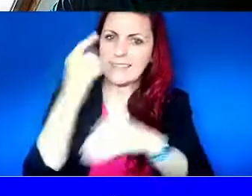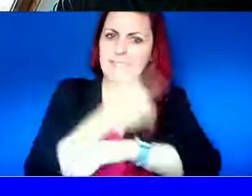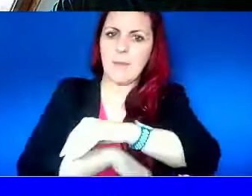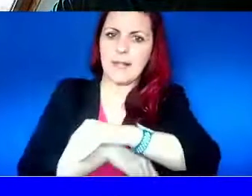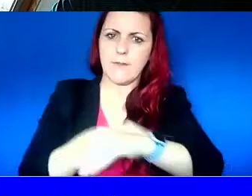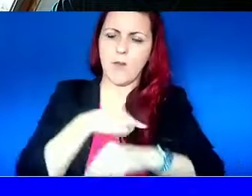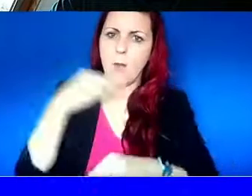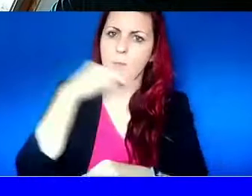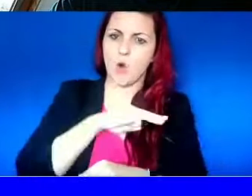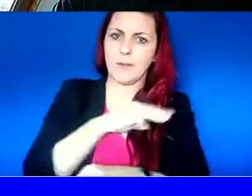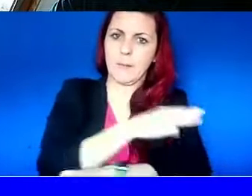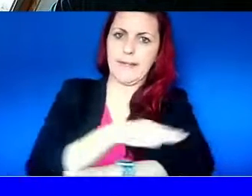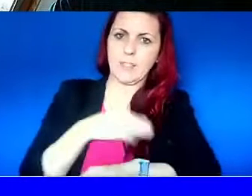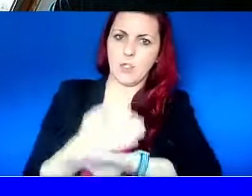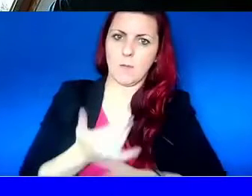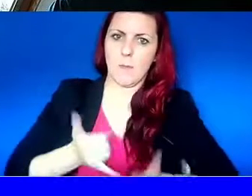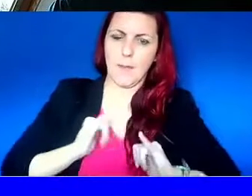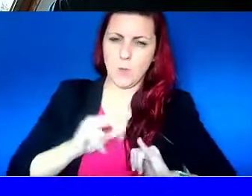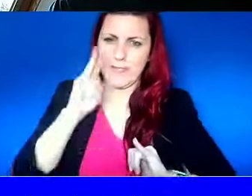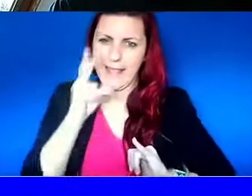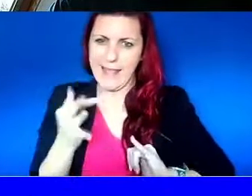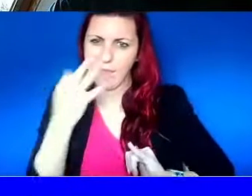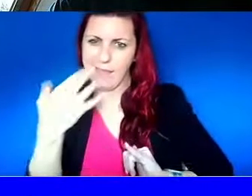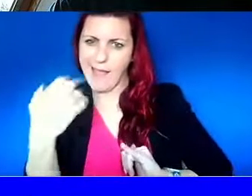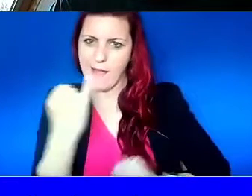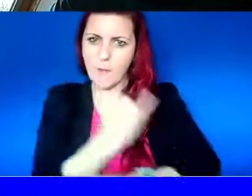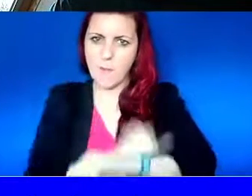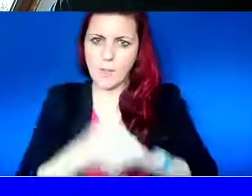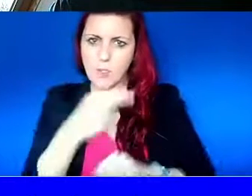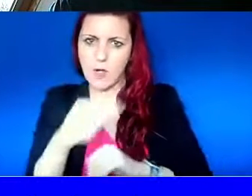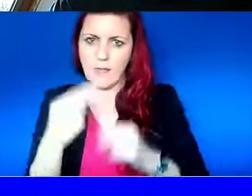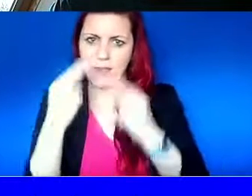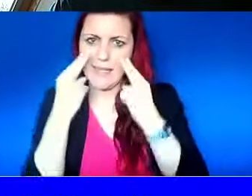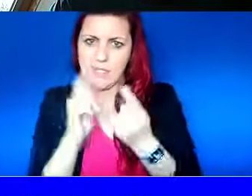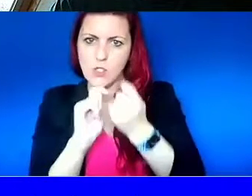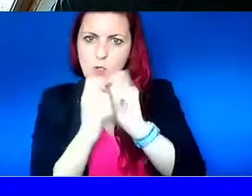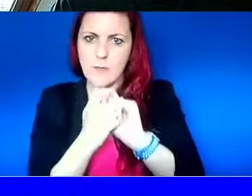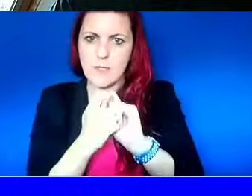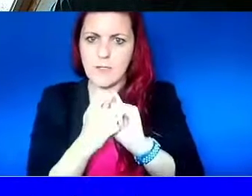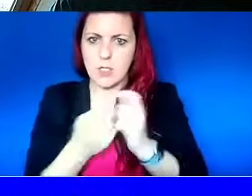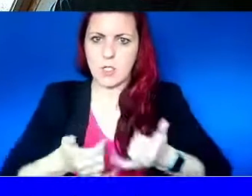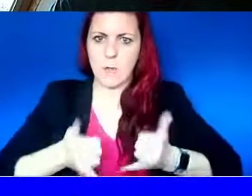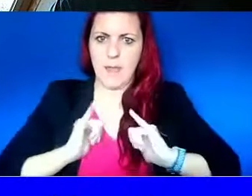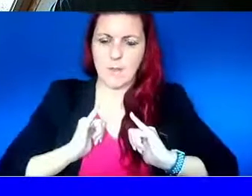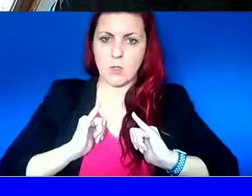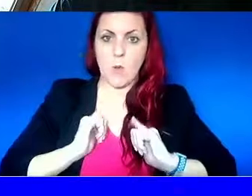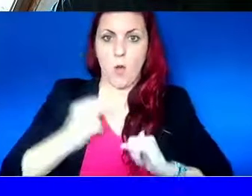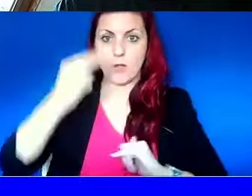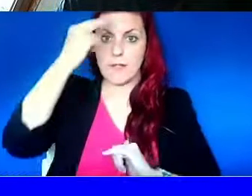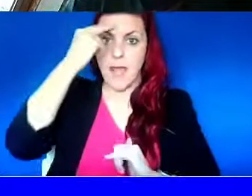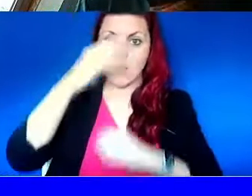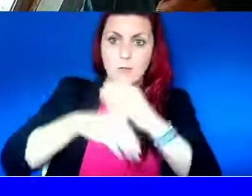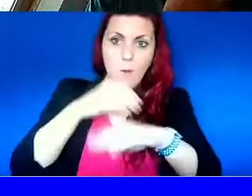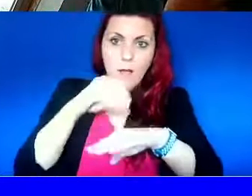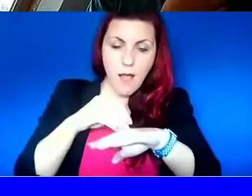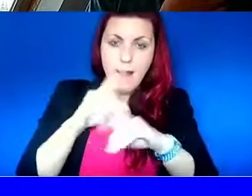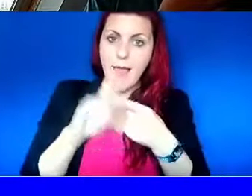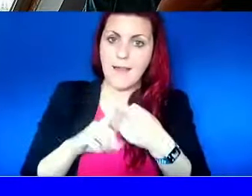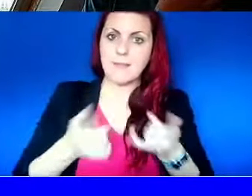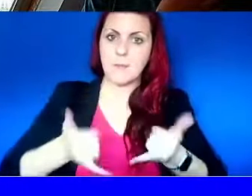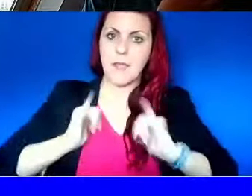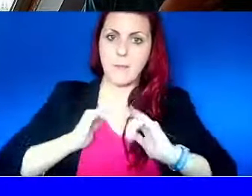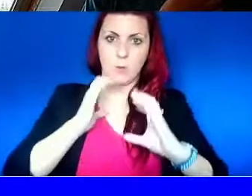whether the defendants have impairments and whether they would need adjustments to enable them to understand what is going on and to be able